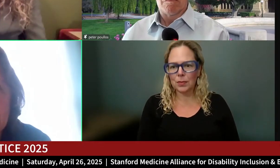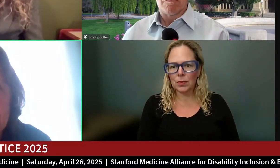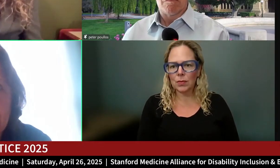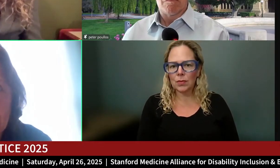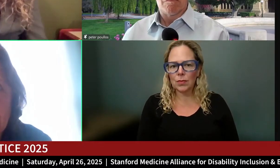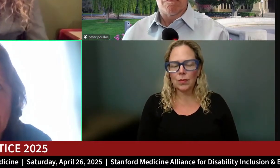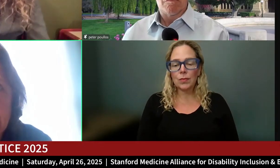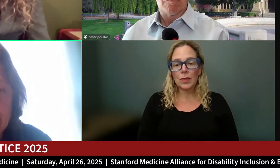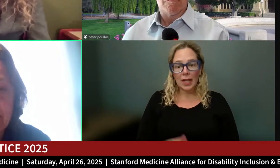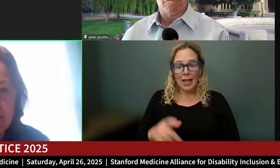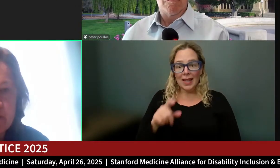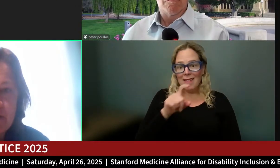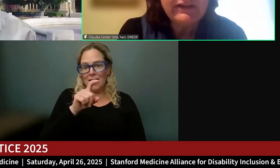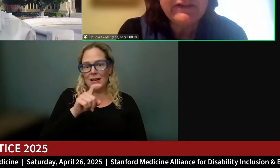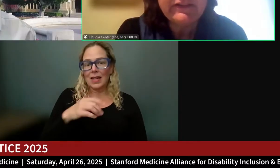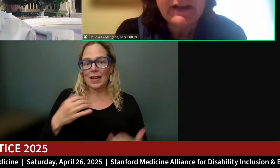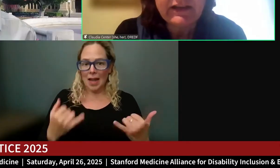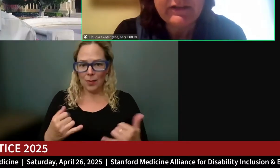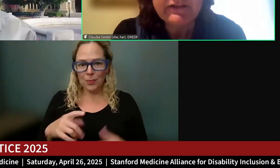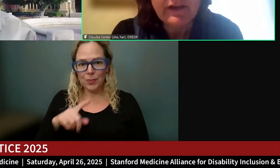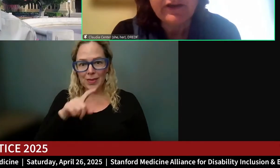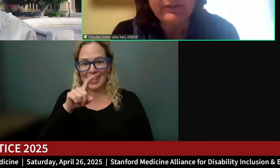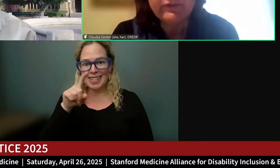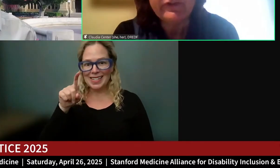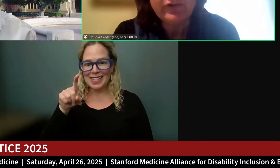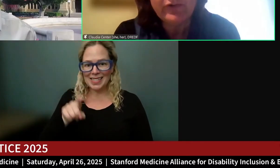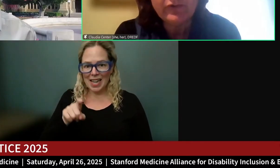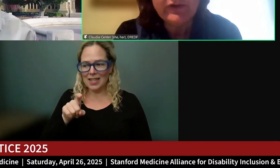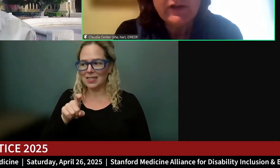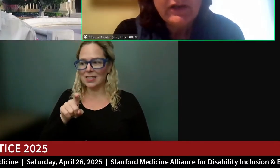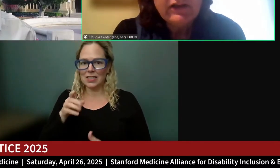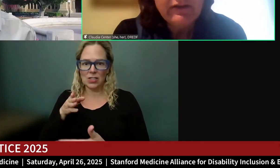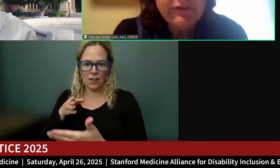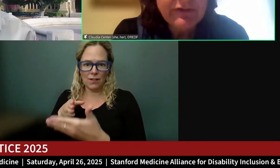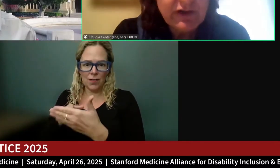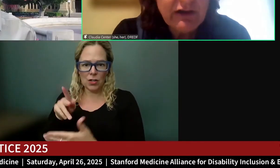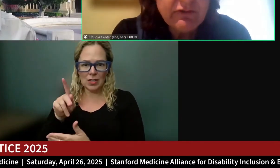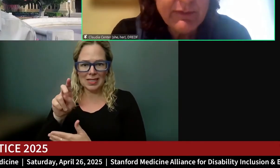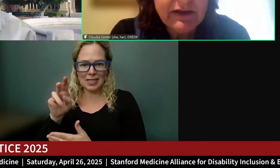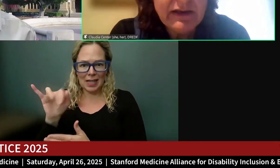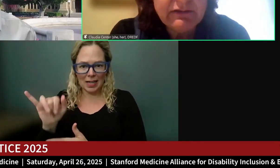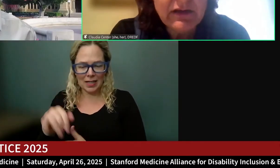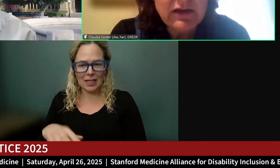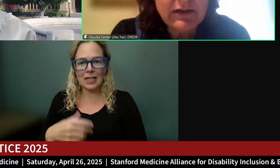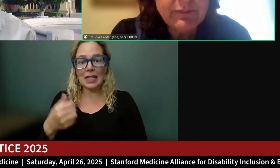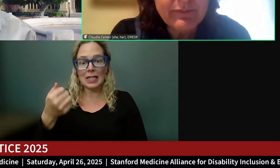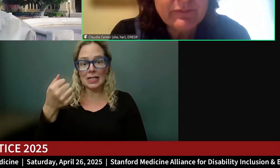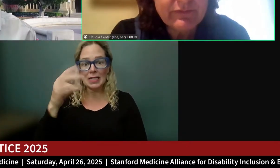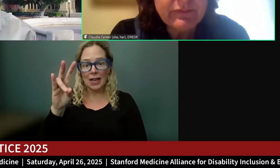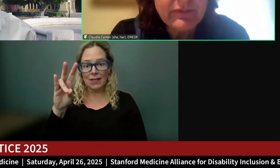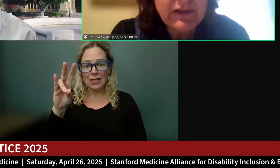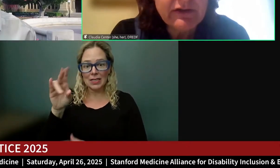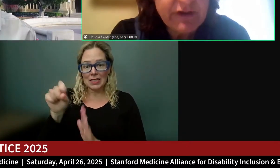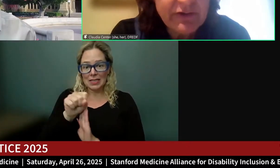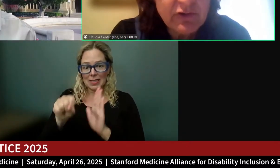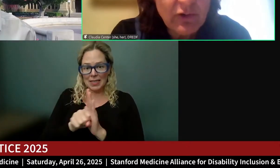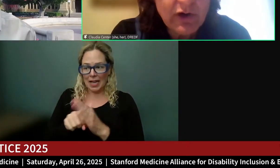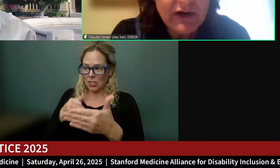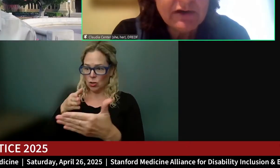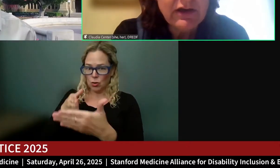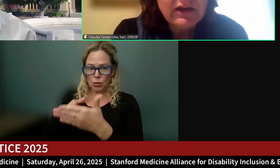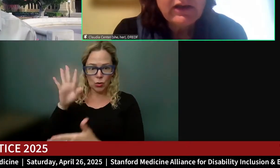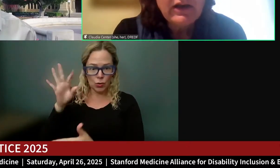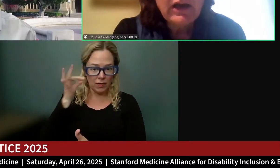versus Kennedy now, 17 states sued the federal government in